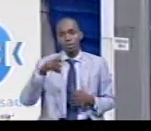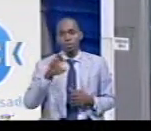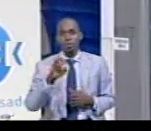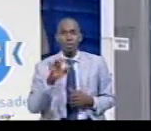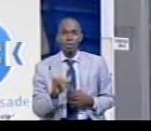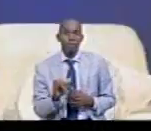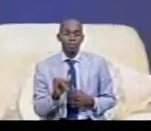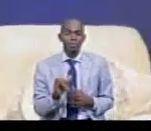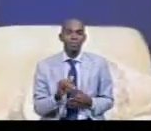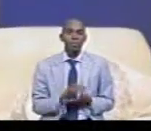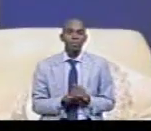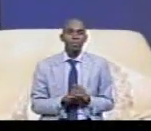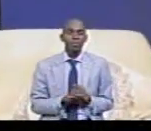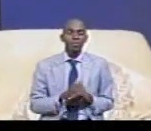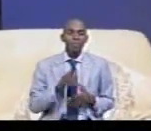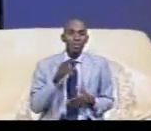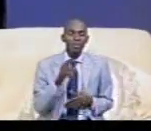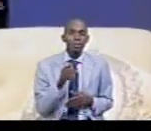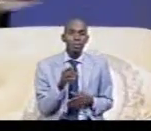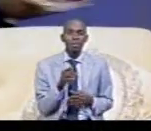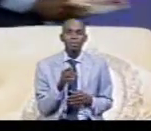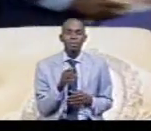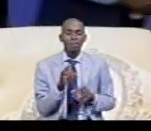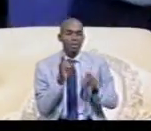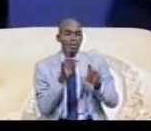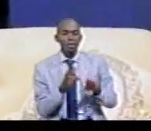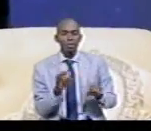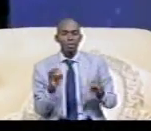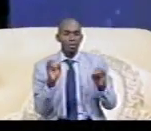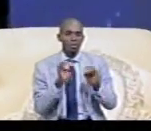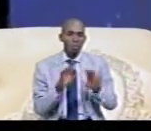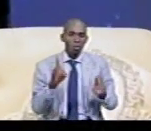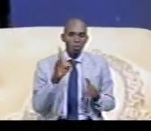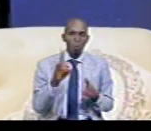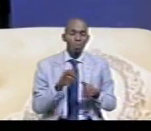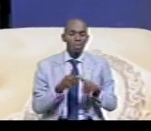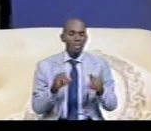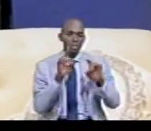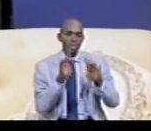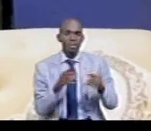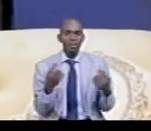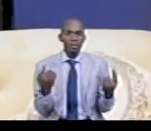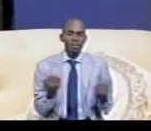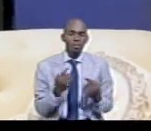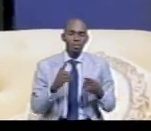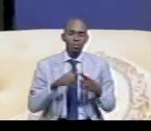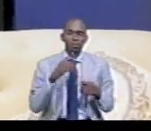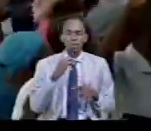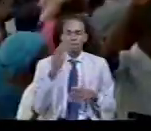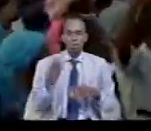He hates nothing in this world, he hates nobody, but he hates sin to the core.